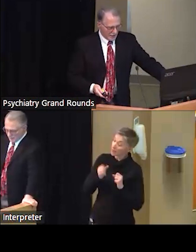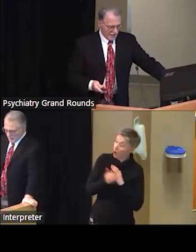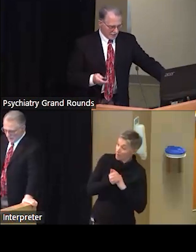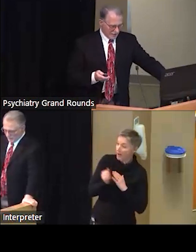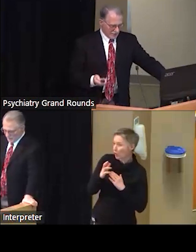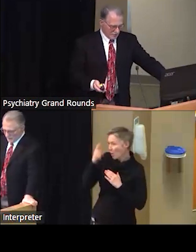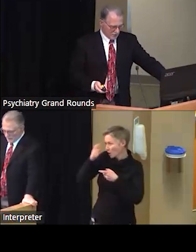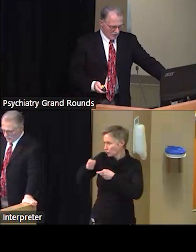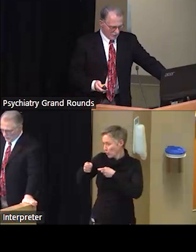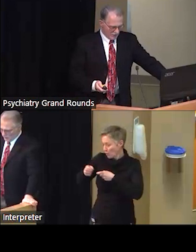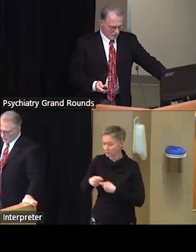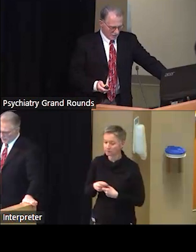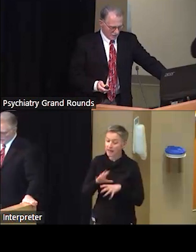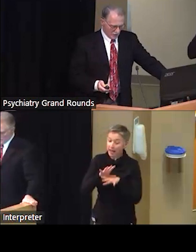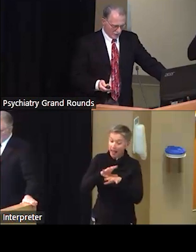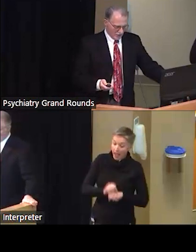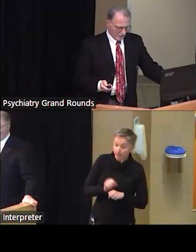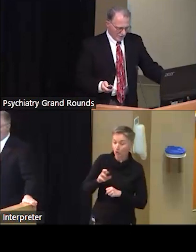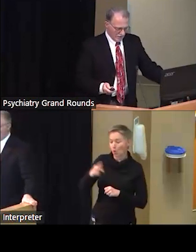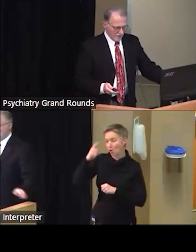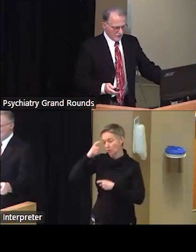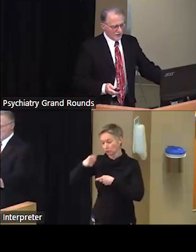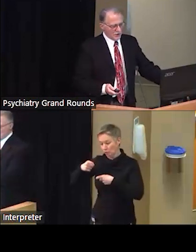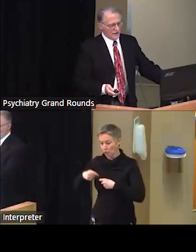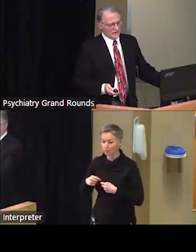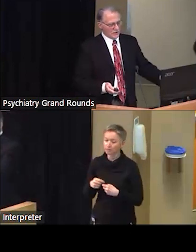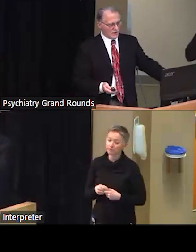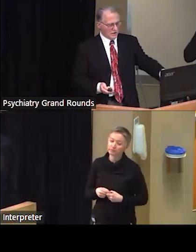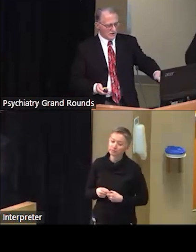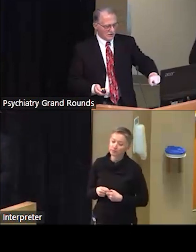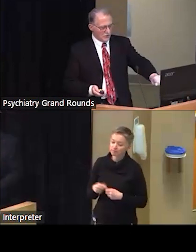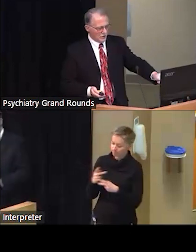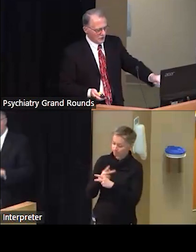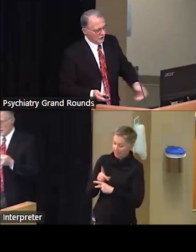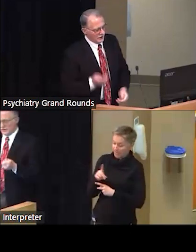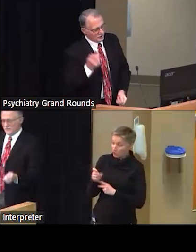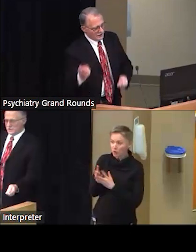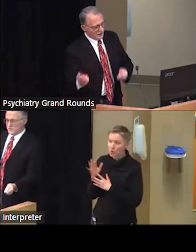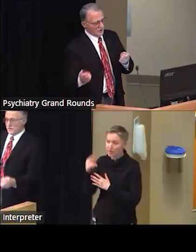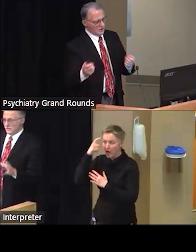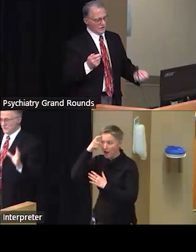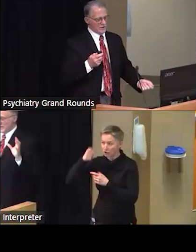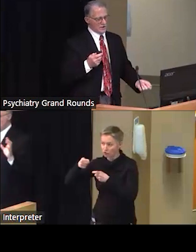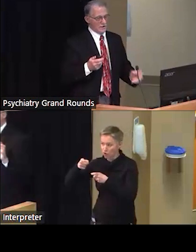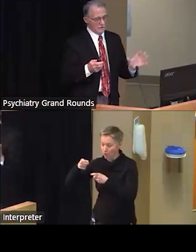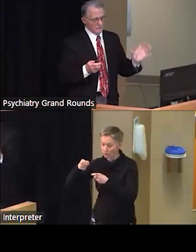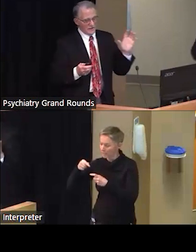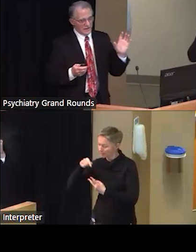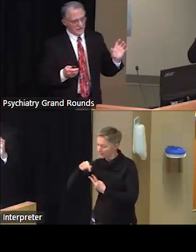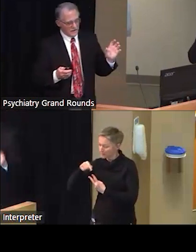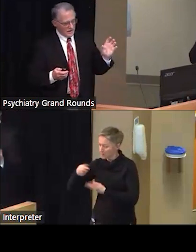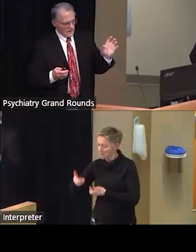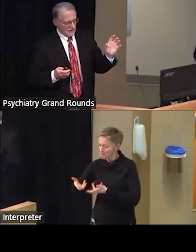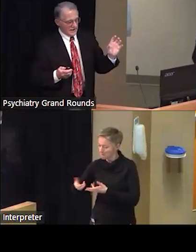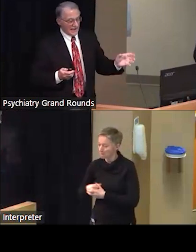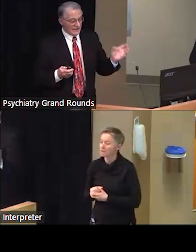that. Habit memory versus controlled thought. Differential diagnosis comes through controlled thought, thinking one thing versus another.